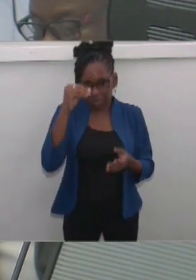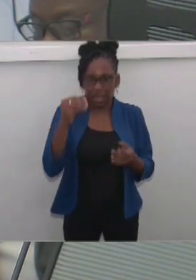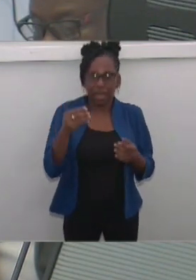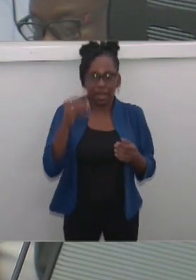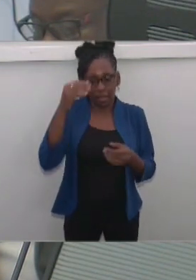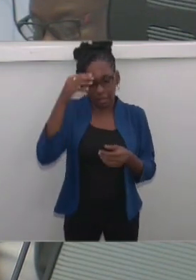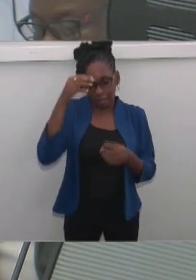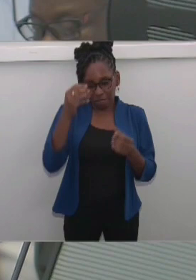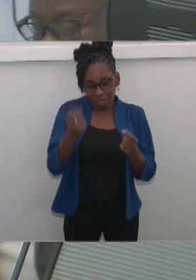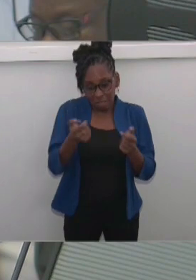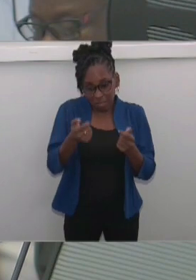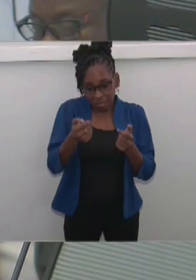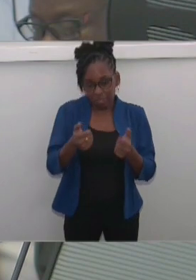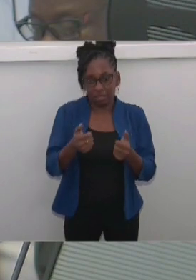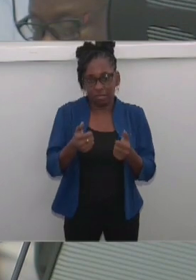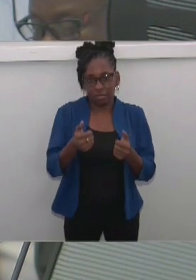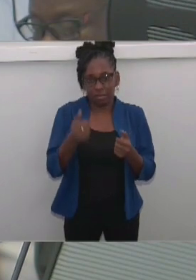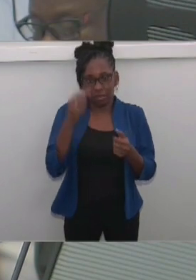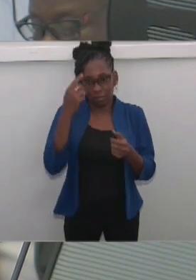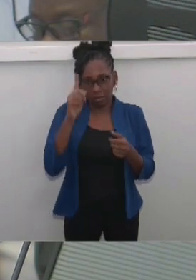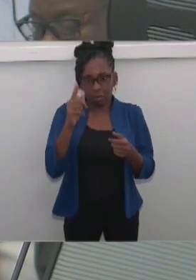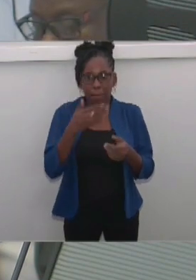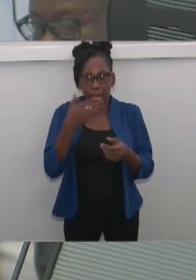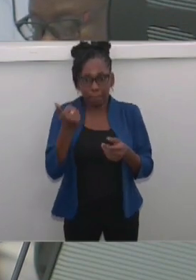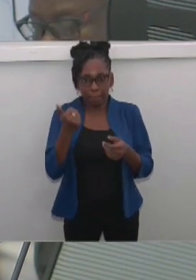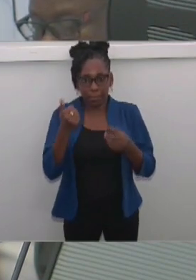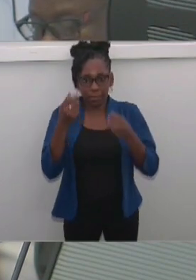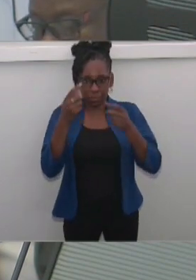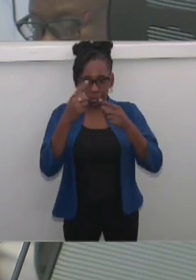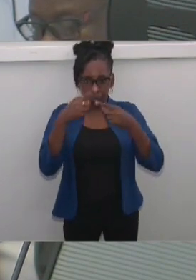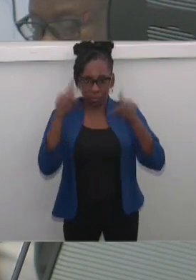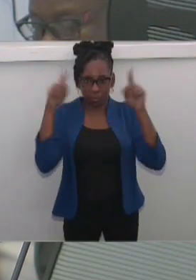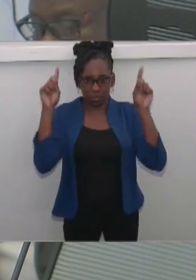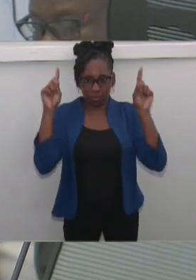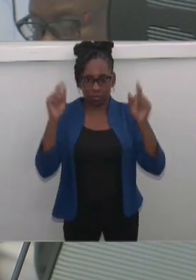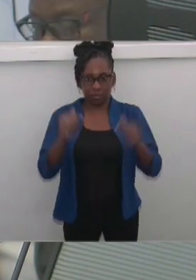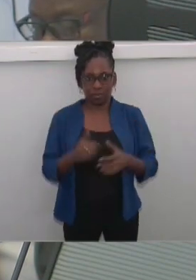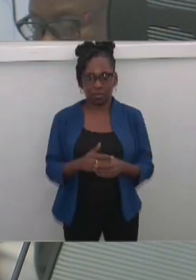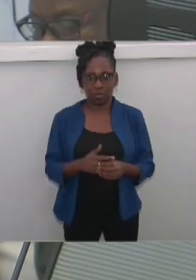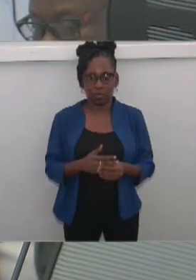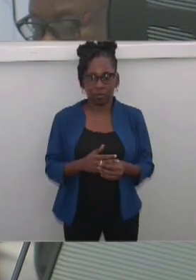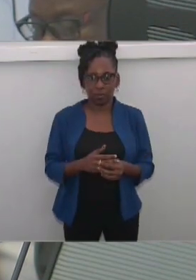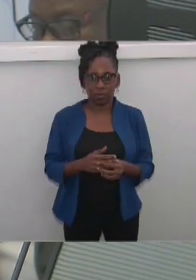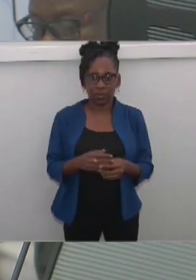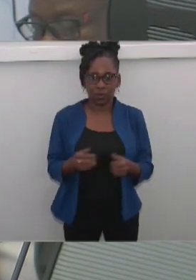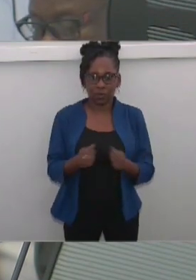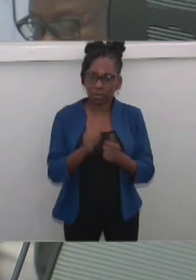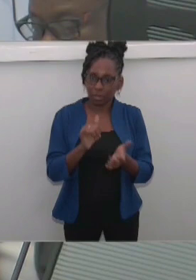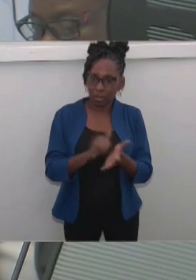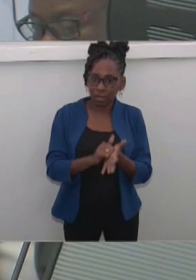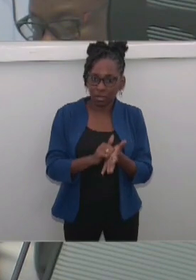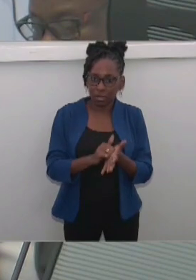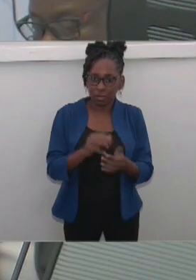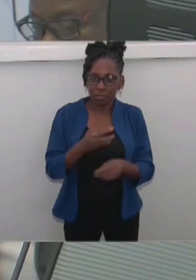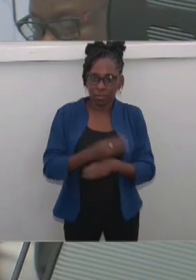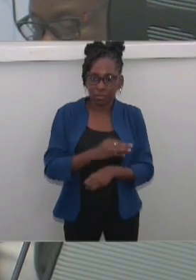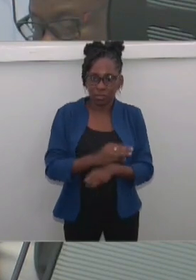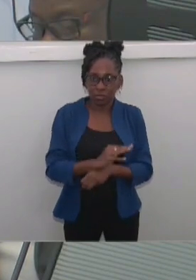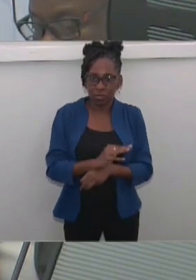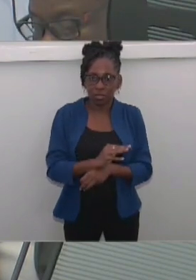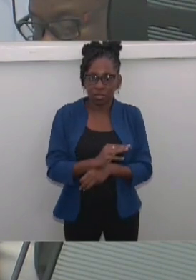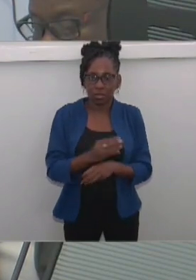and achieve results that matter. With that mandate in mind, the Ministry is committed to the overarching goal